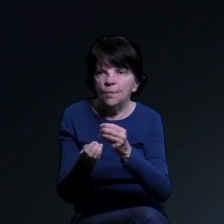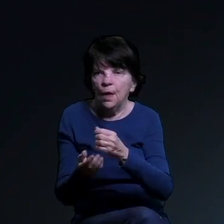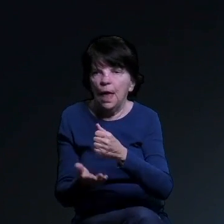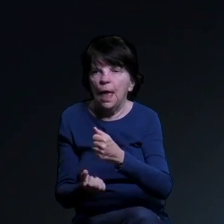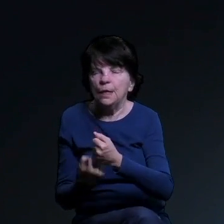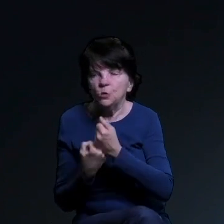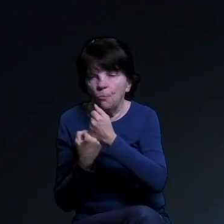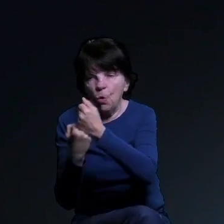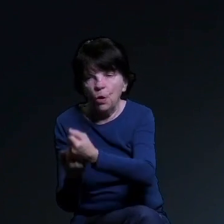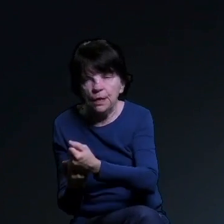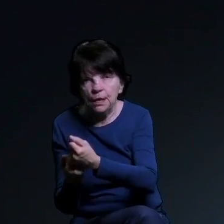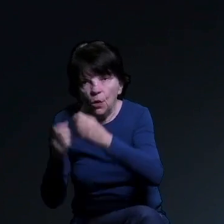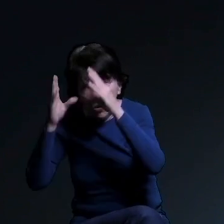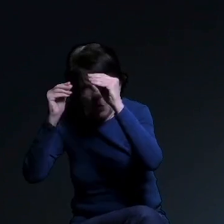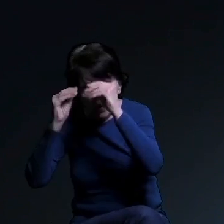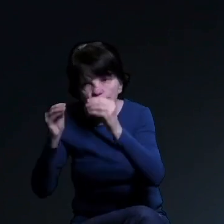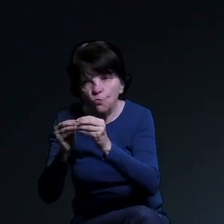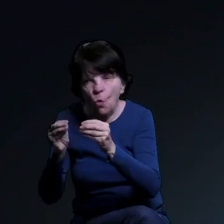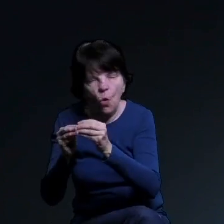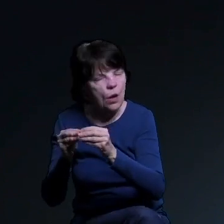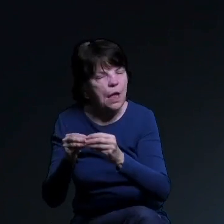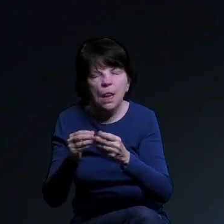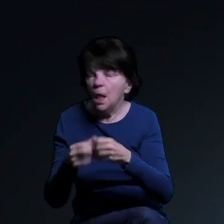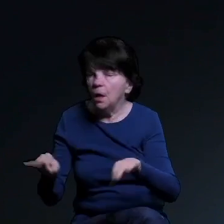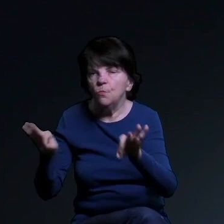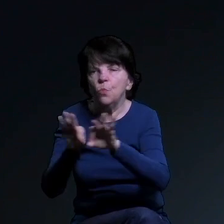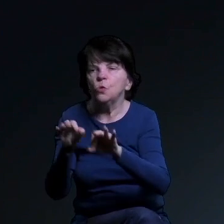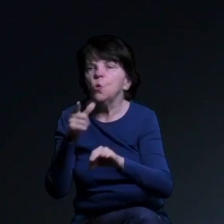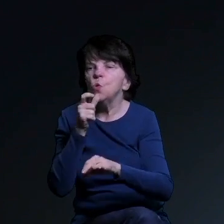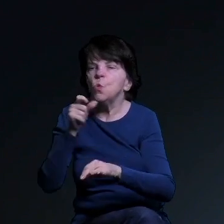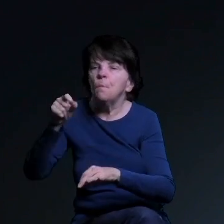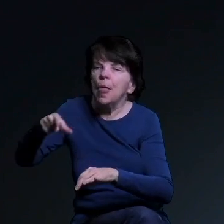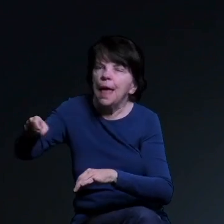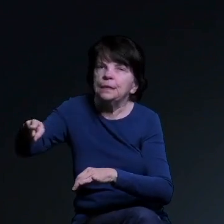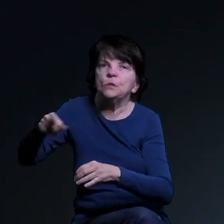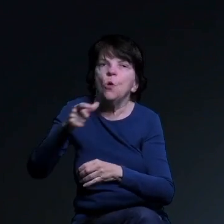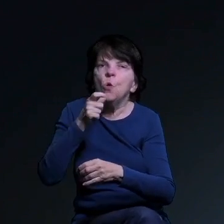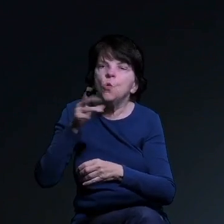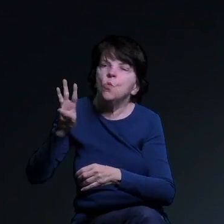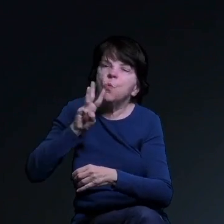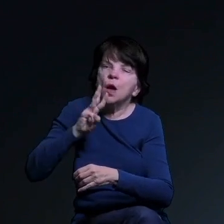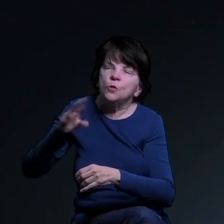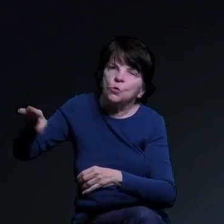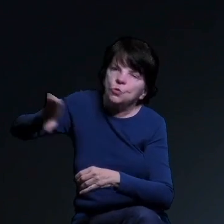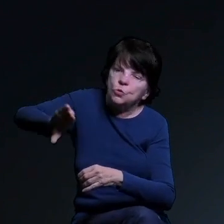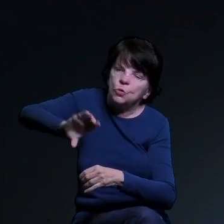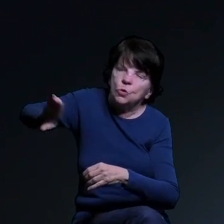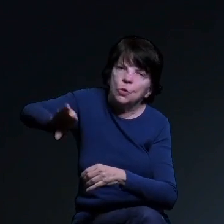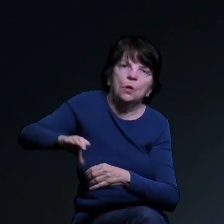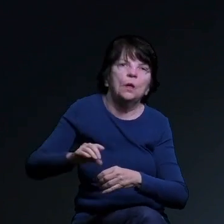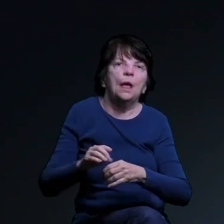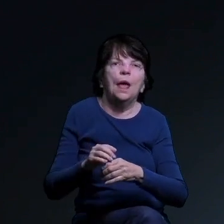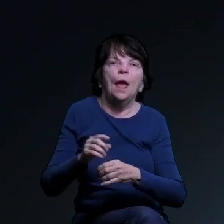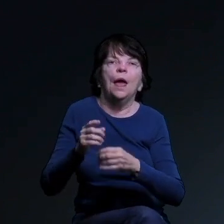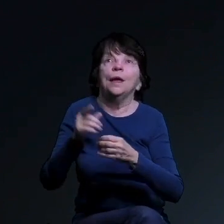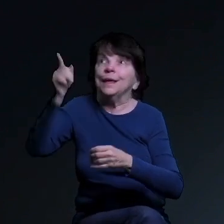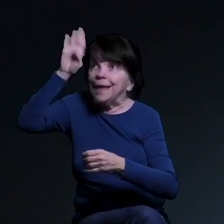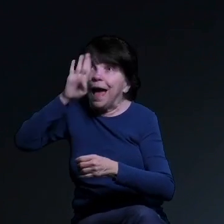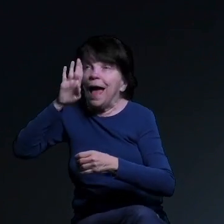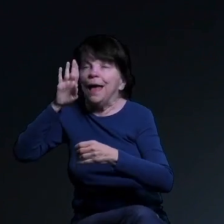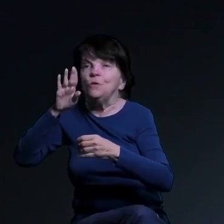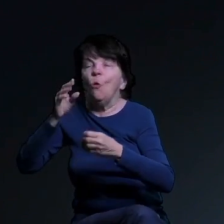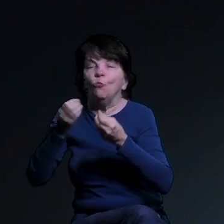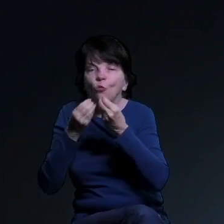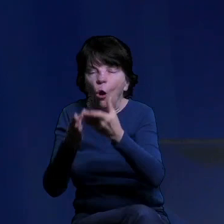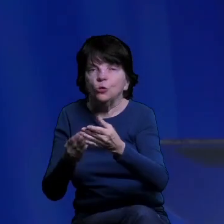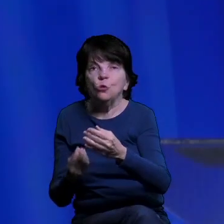not important who does the planting or who does the watering. What's important is that God makes the seed grow. I love how Priscilla and